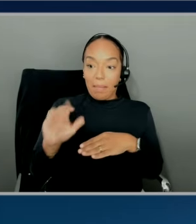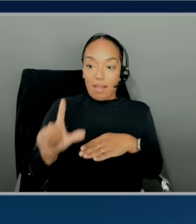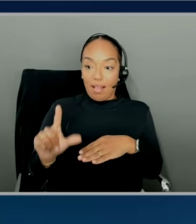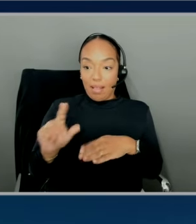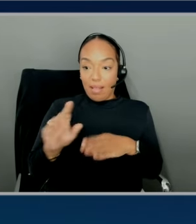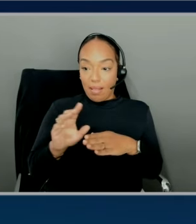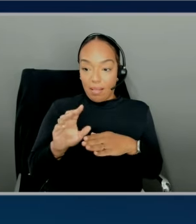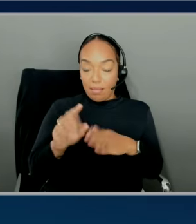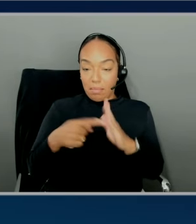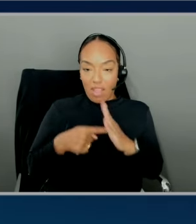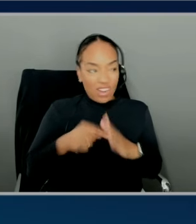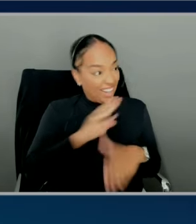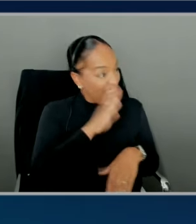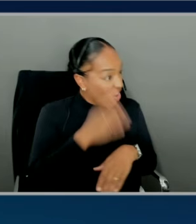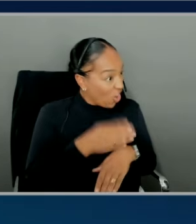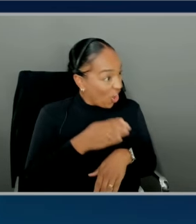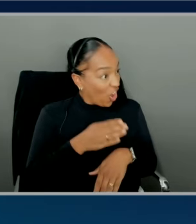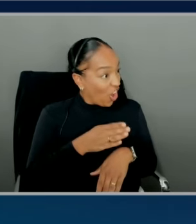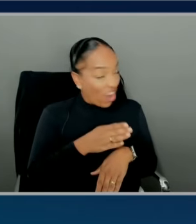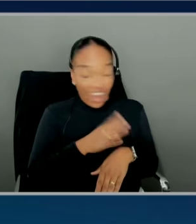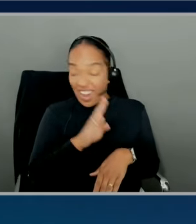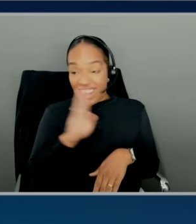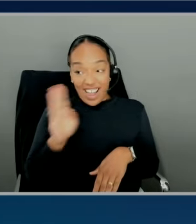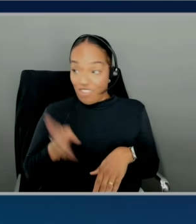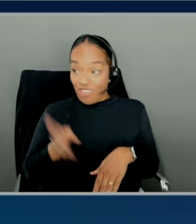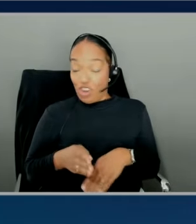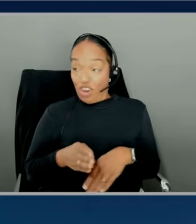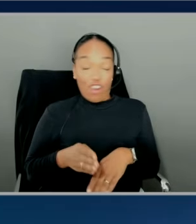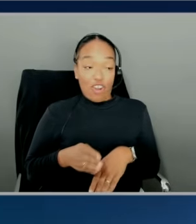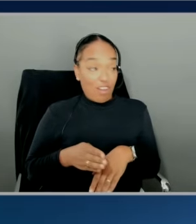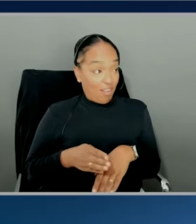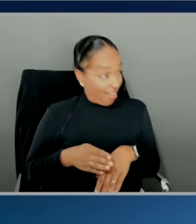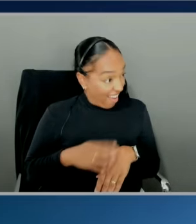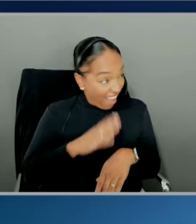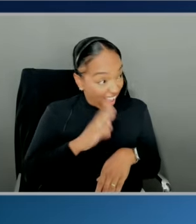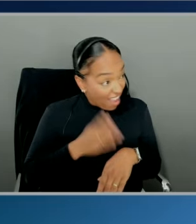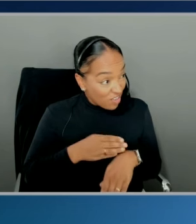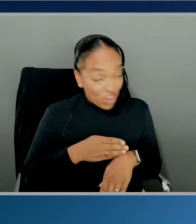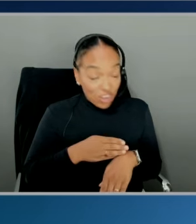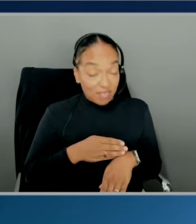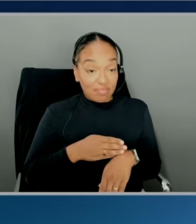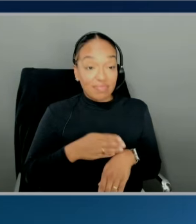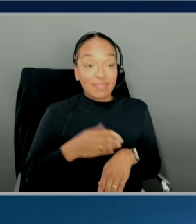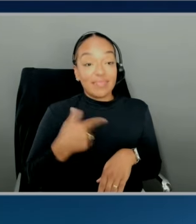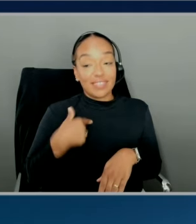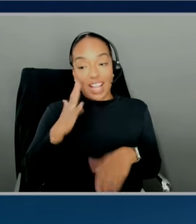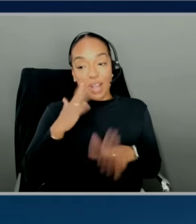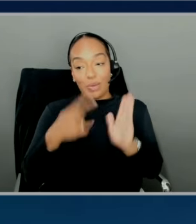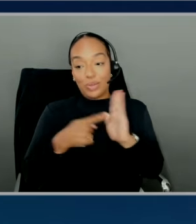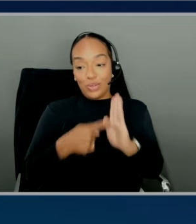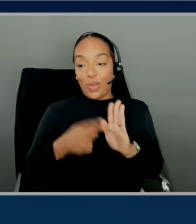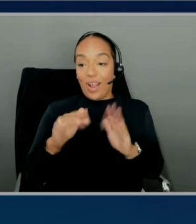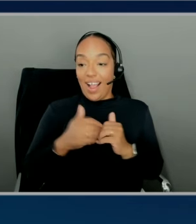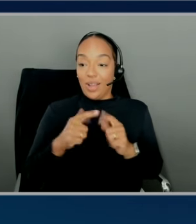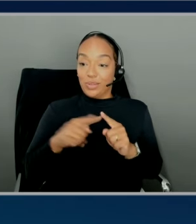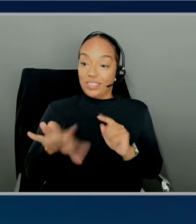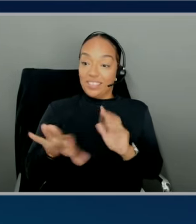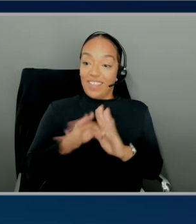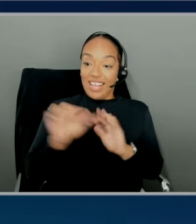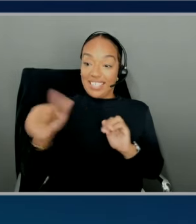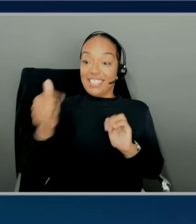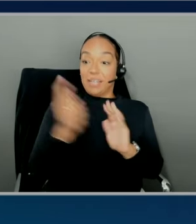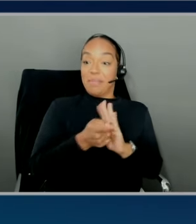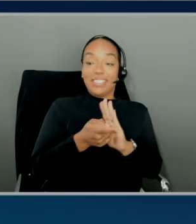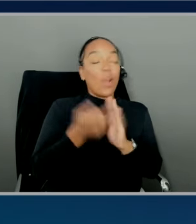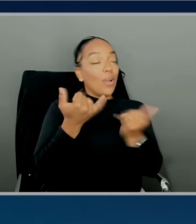it. Never. No. Ever? No. That'll change for sure now, because I'm going to show you how to train an ML model in 10 minutes. Yeah. Oh, well, now you have no excuse. I